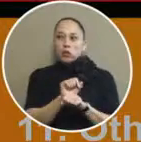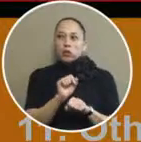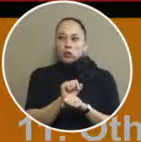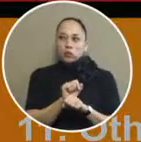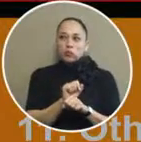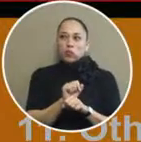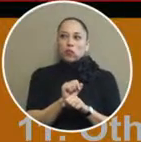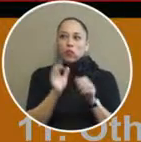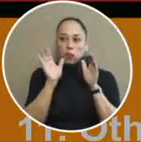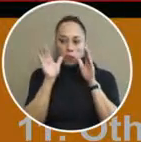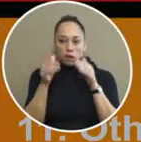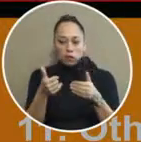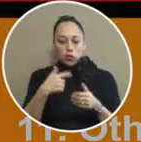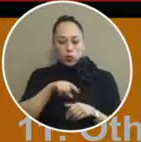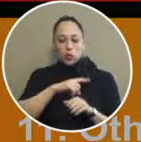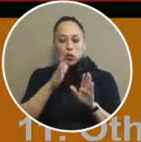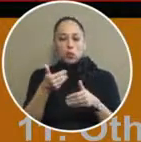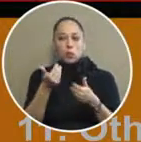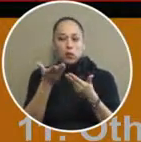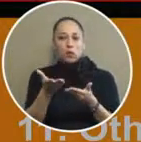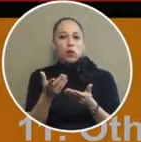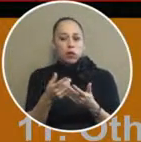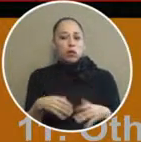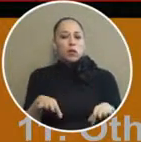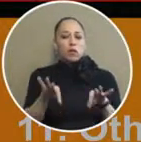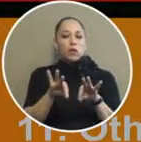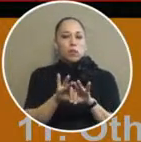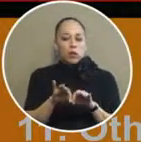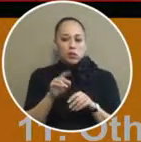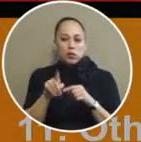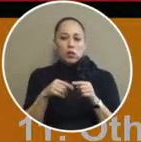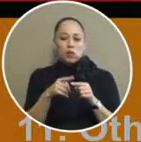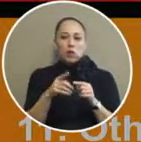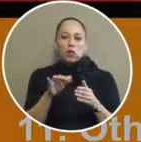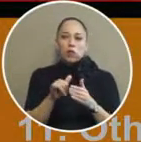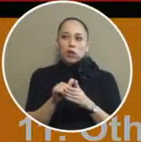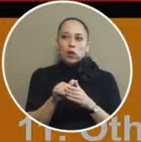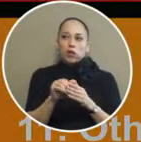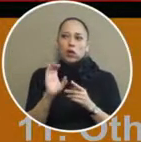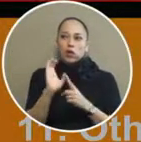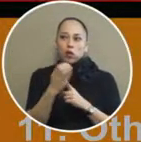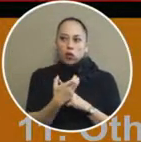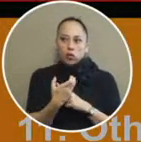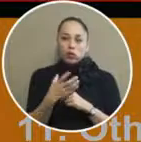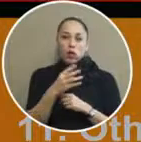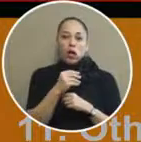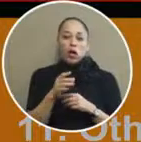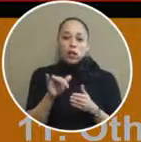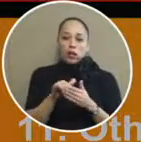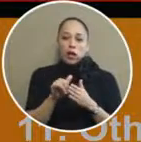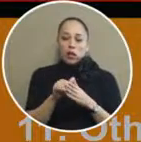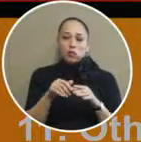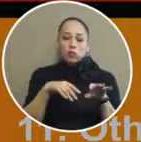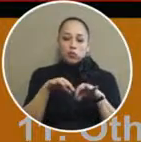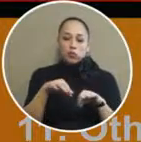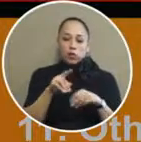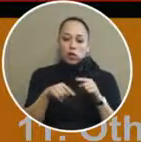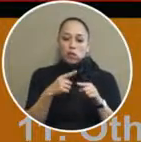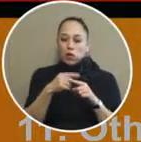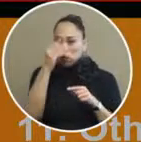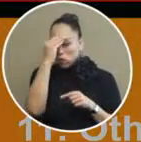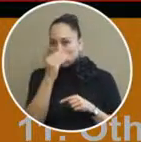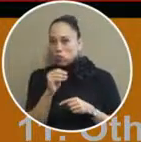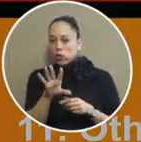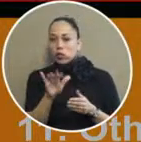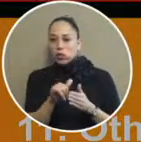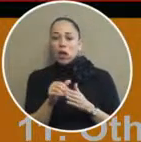focus and just provide some key information that really stems from our leadership culture. And so I'll be covering some information on that, and